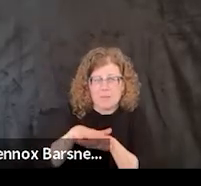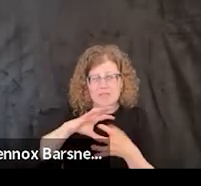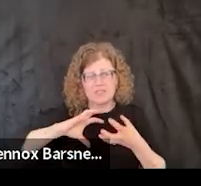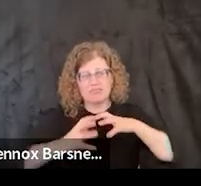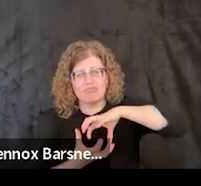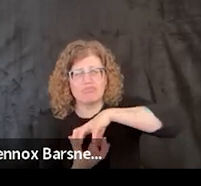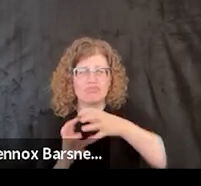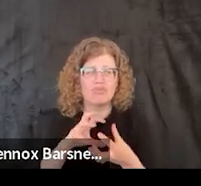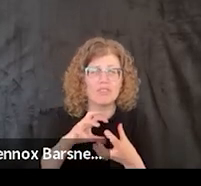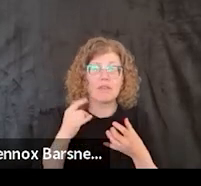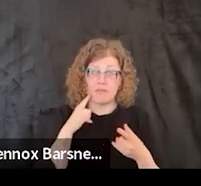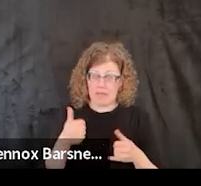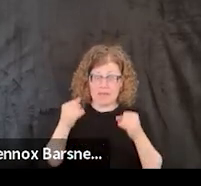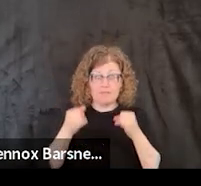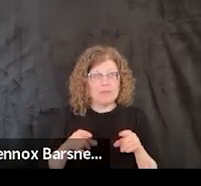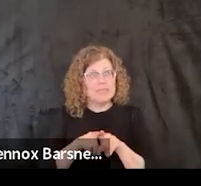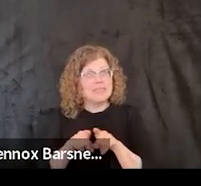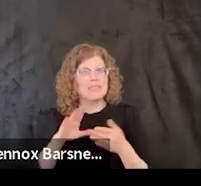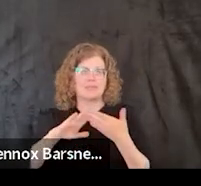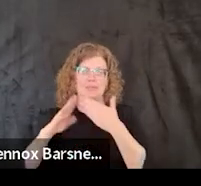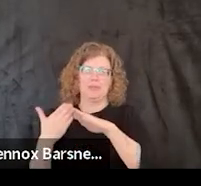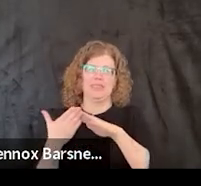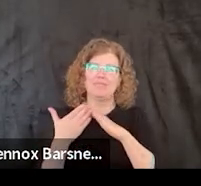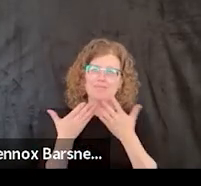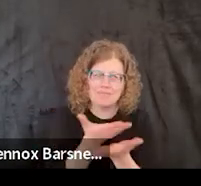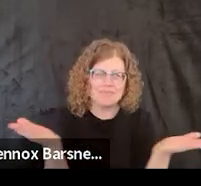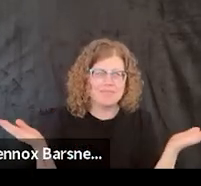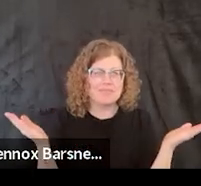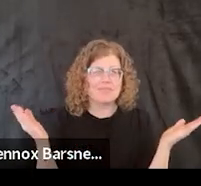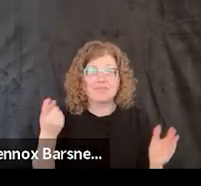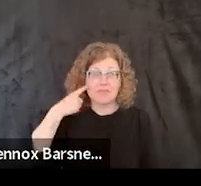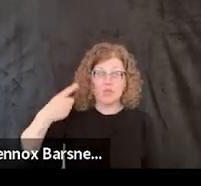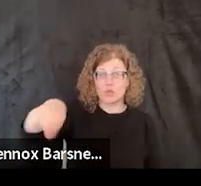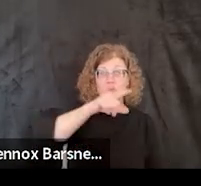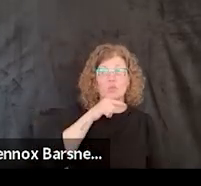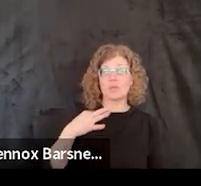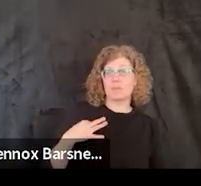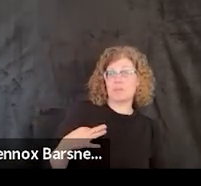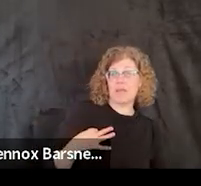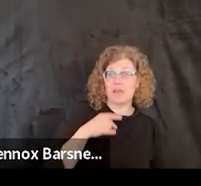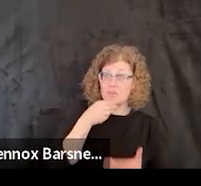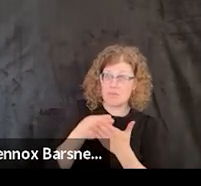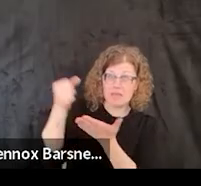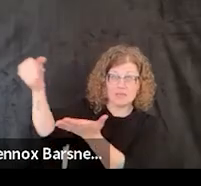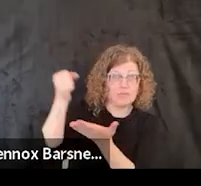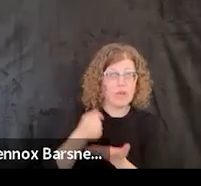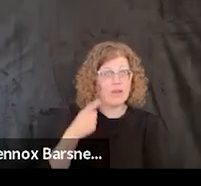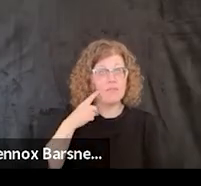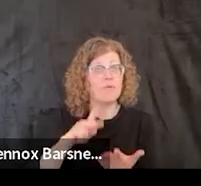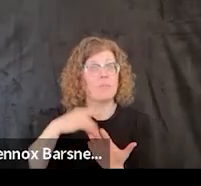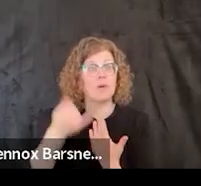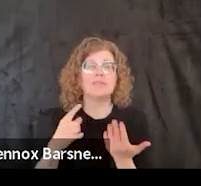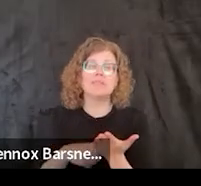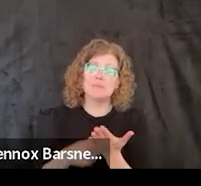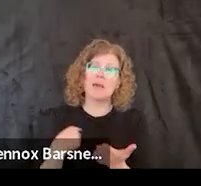communities. When applying to grant programs, it can be helpful to pause and ask yourself,